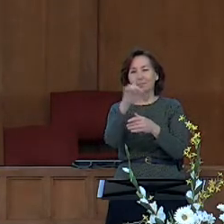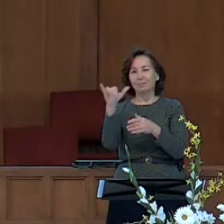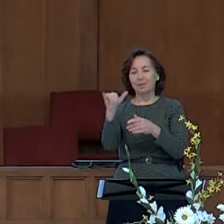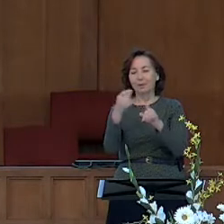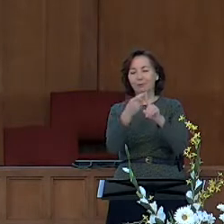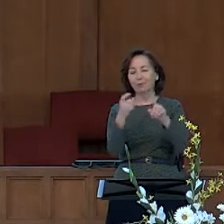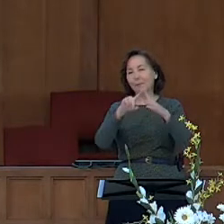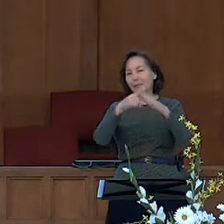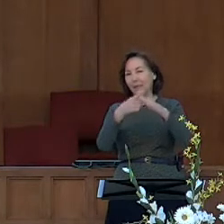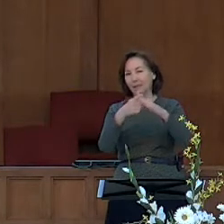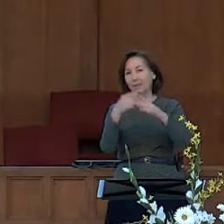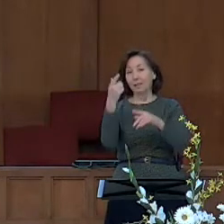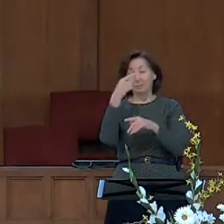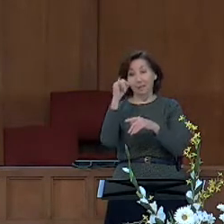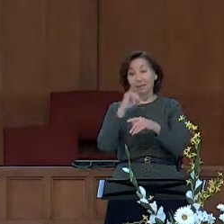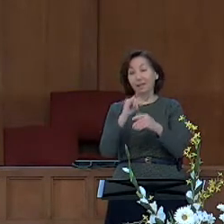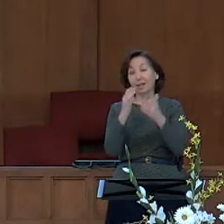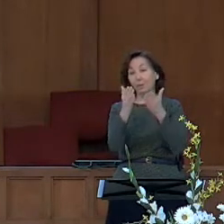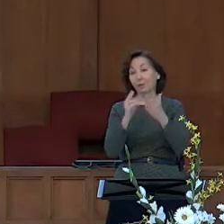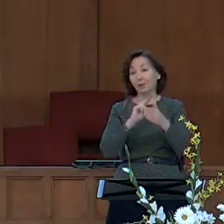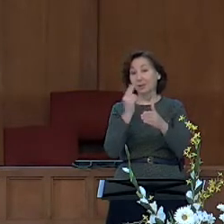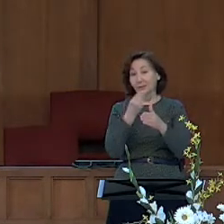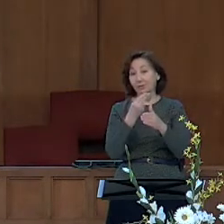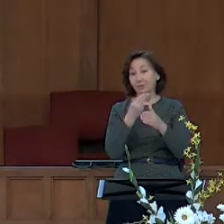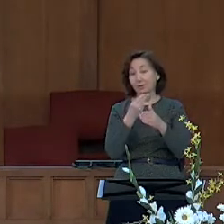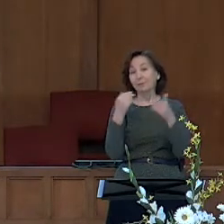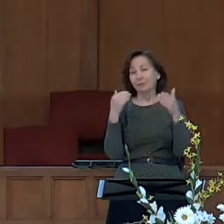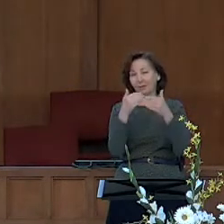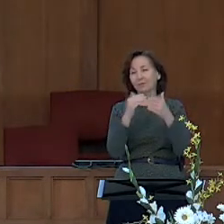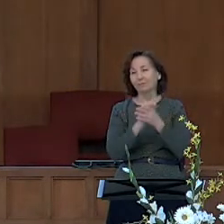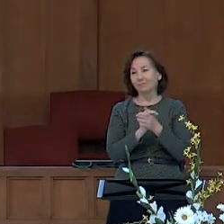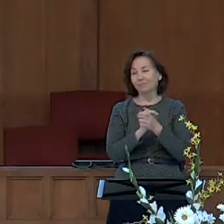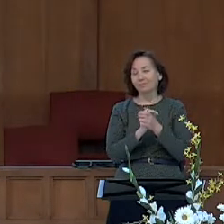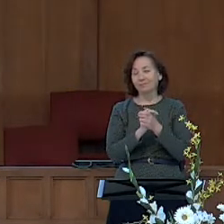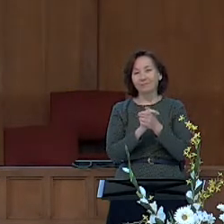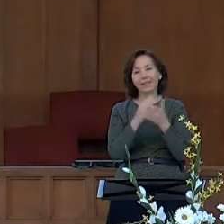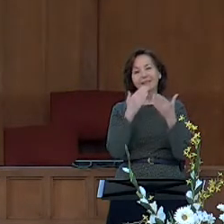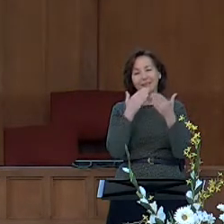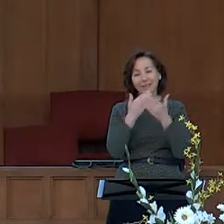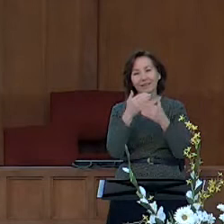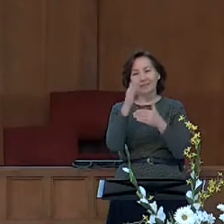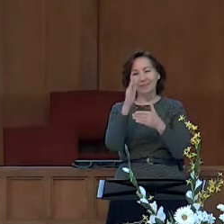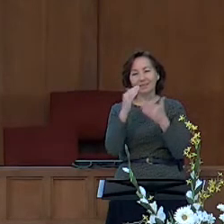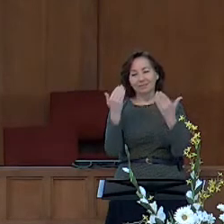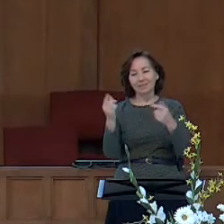beginning because I just wanted us to be buddy. And he, I thank God today, is still my buddy.